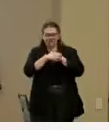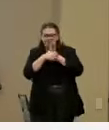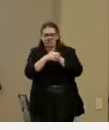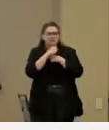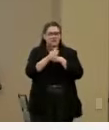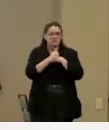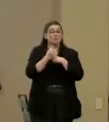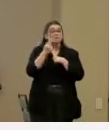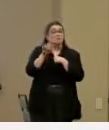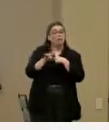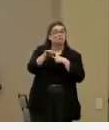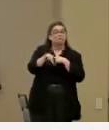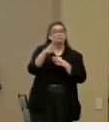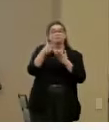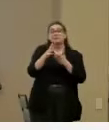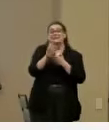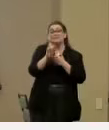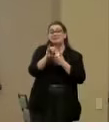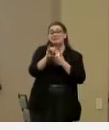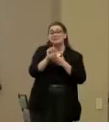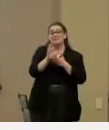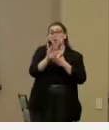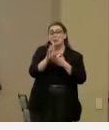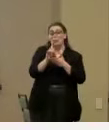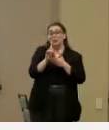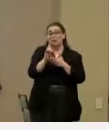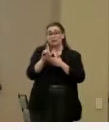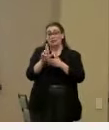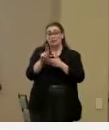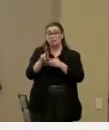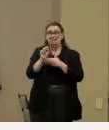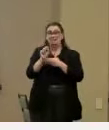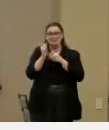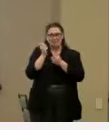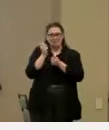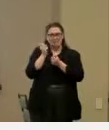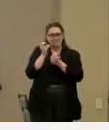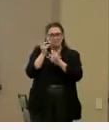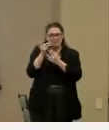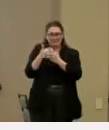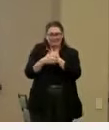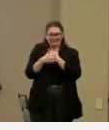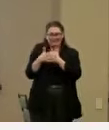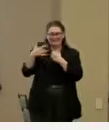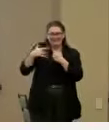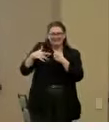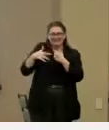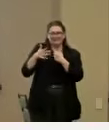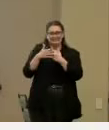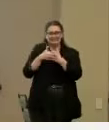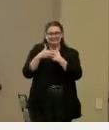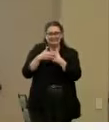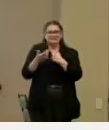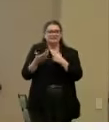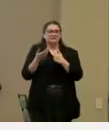Another clue to it being discoid lupus is that burning sensation, some tenderness. Why is